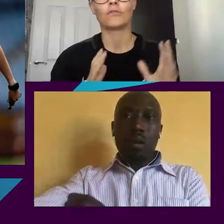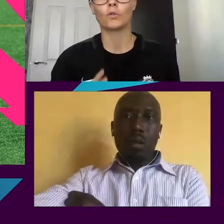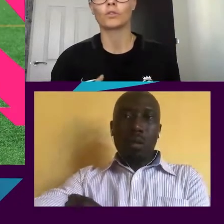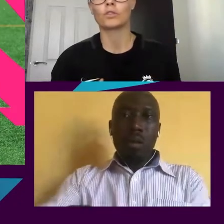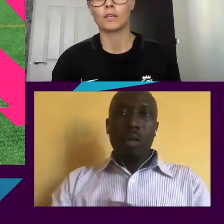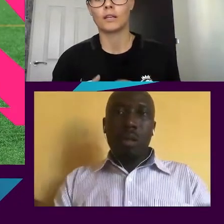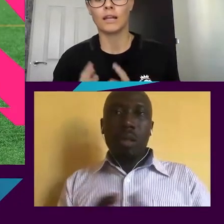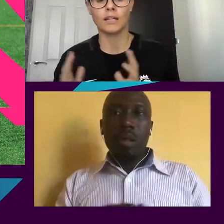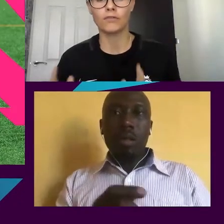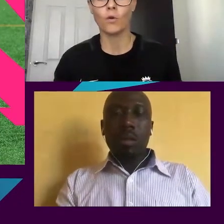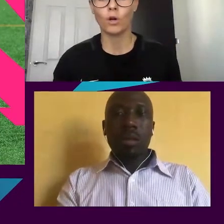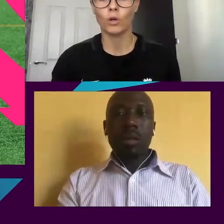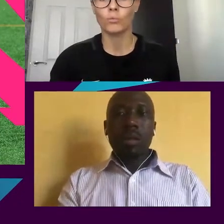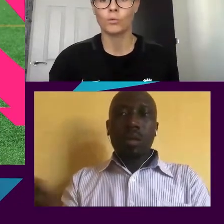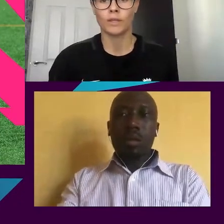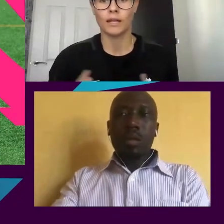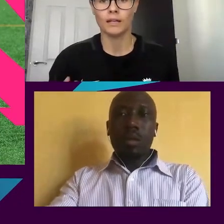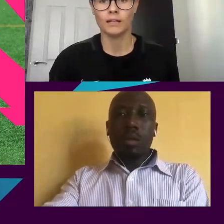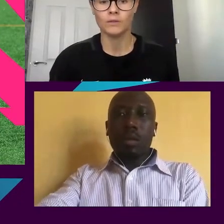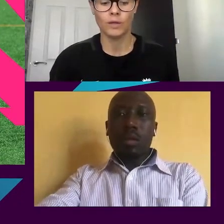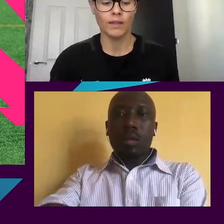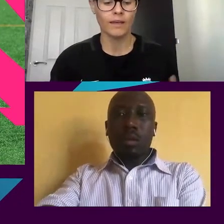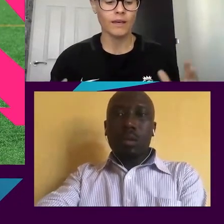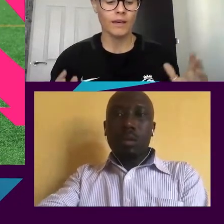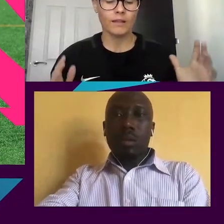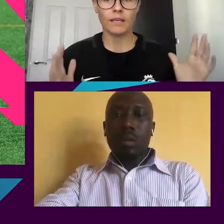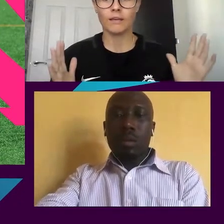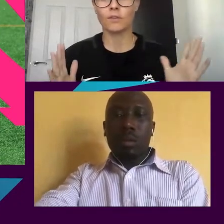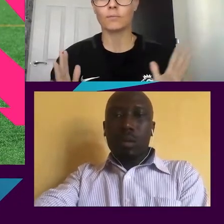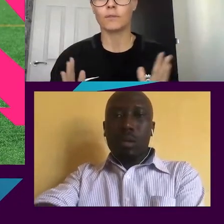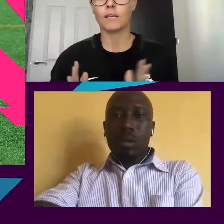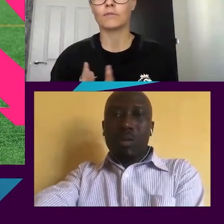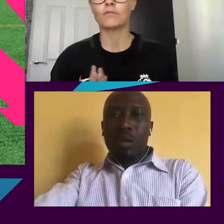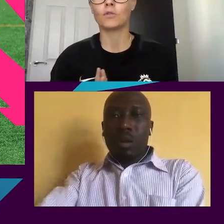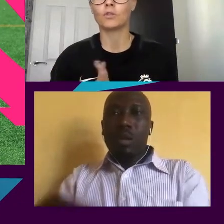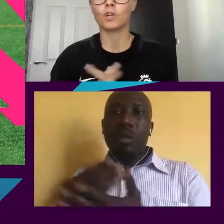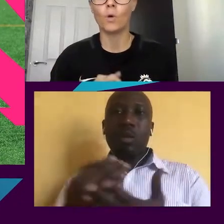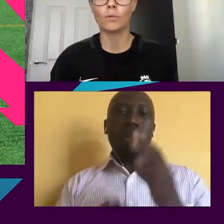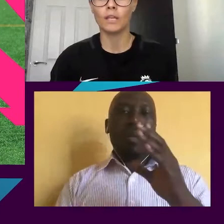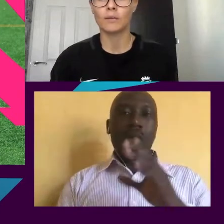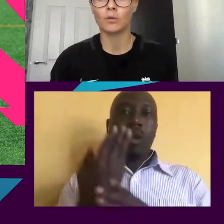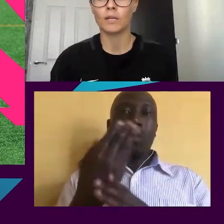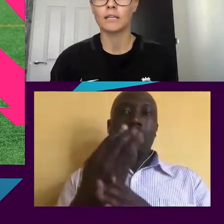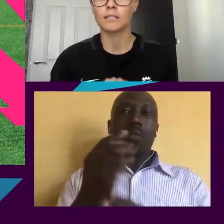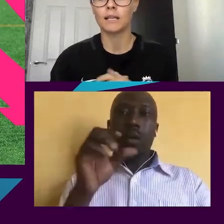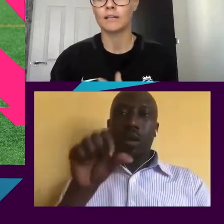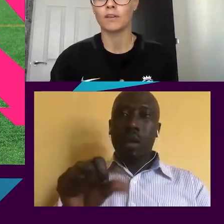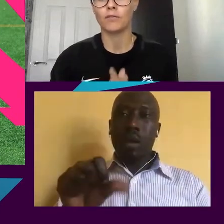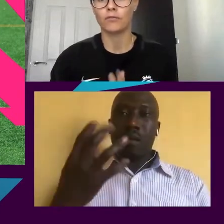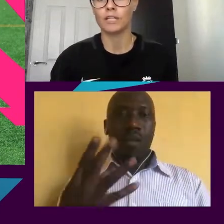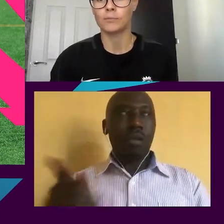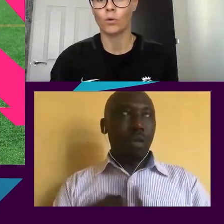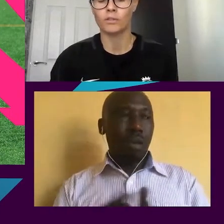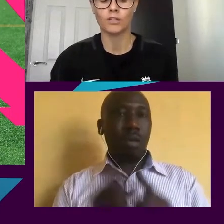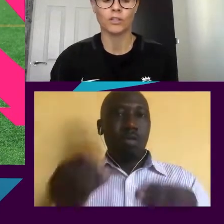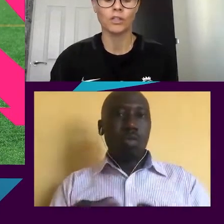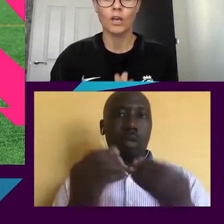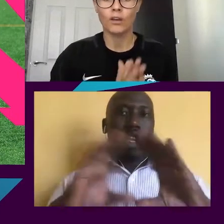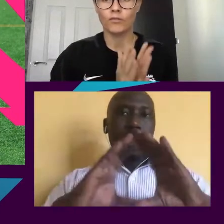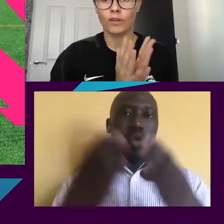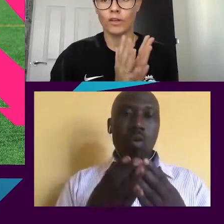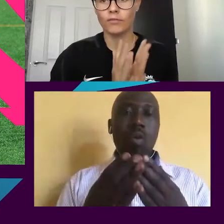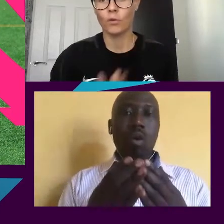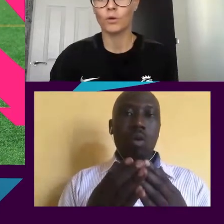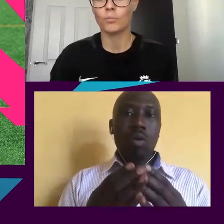Fund funds 94 clubs within England. Okay, they give them funding to go out in the community and deliver free sports